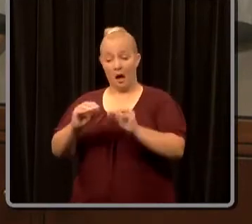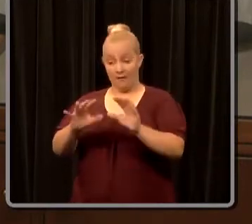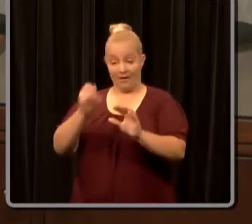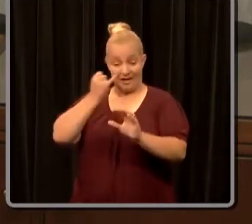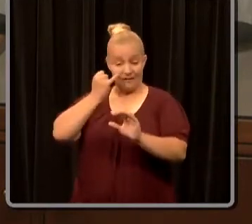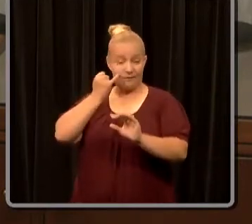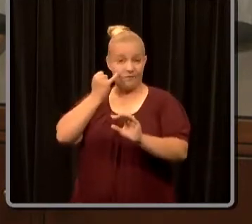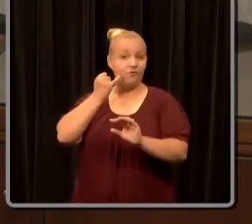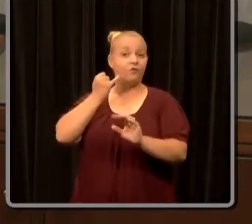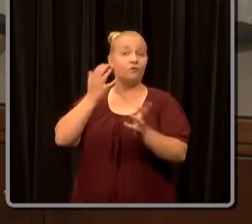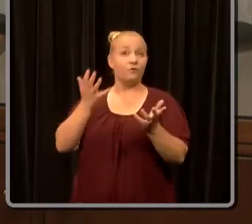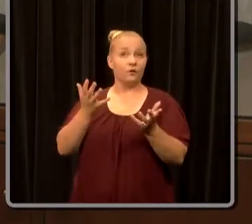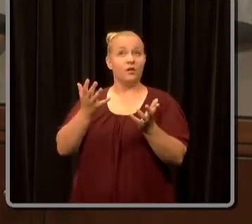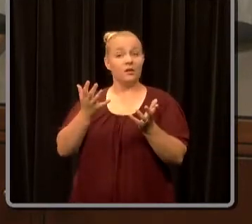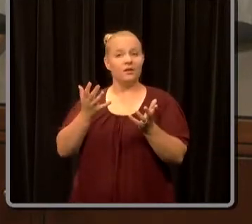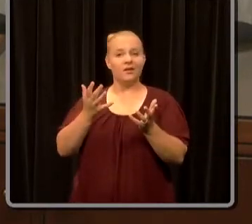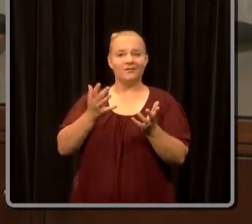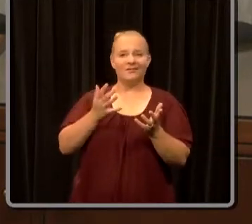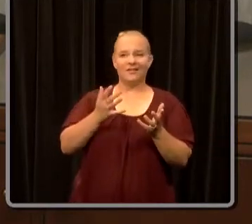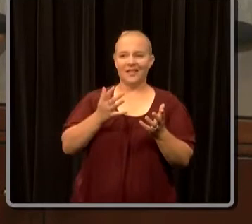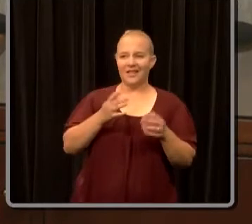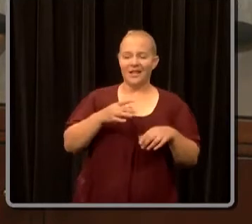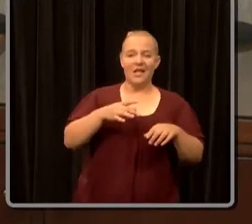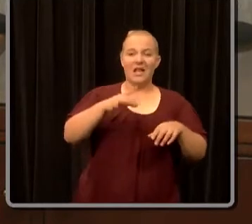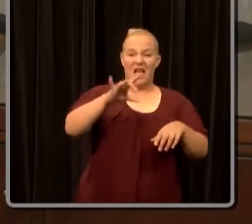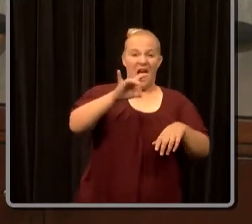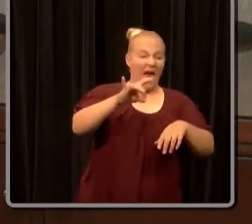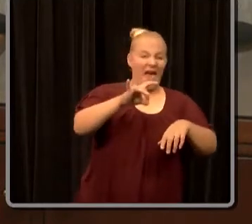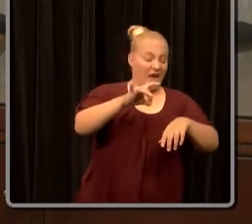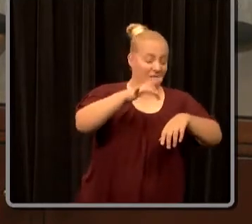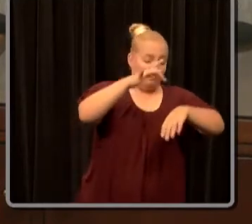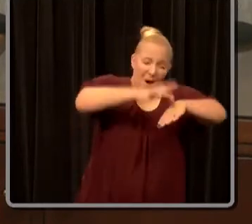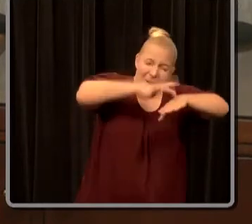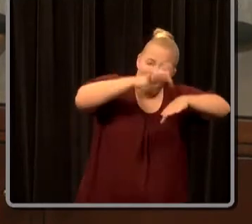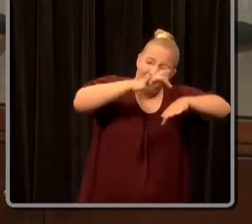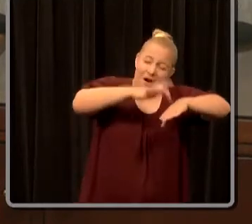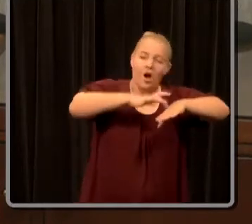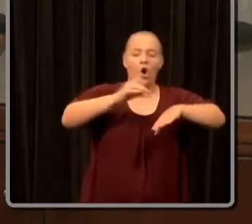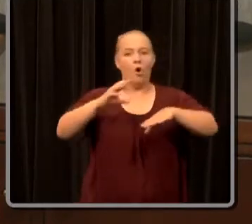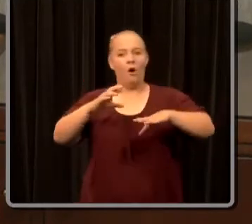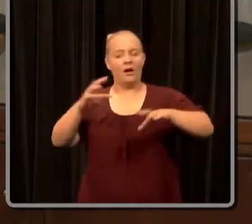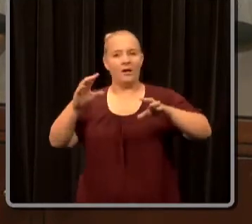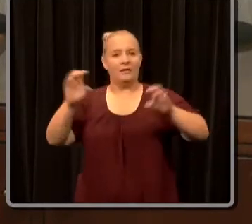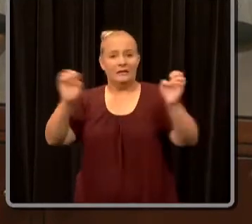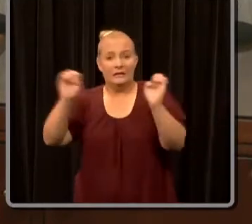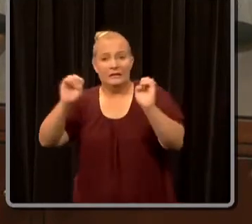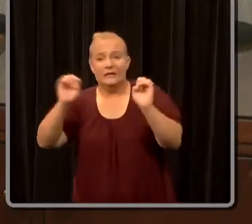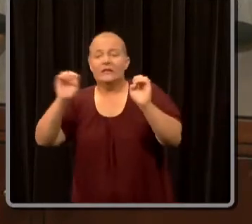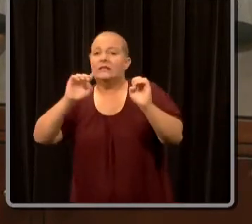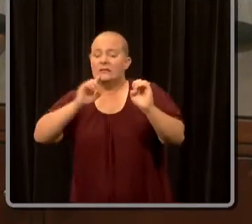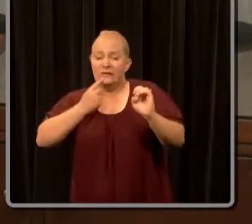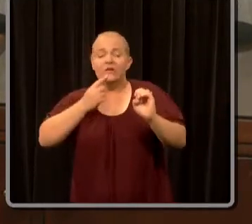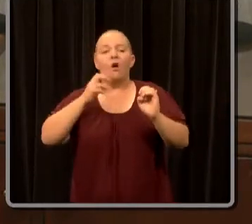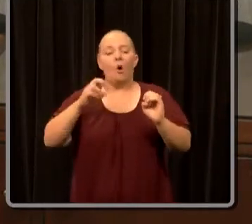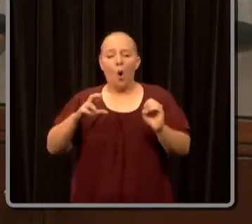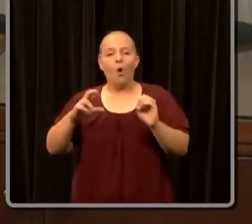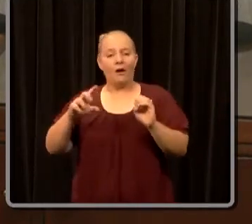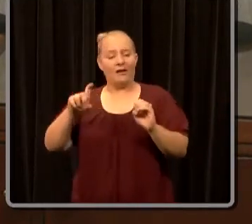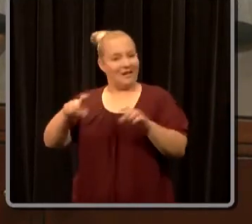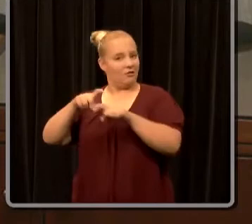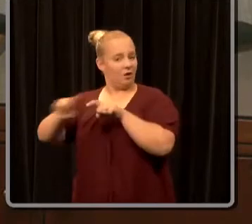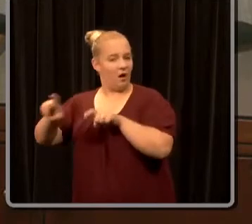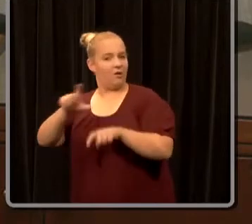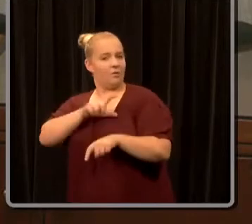if it is a 8-button panic or a lockdown, that certainly then would prompt immediate call to the police as